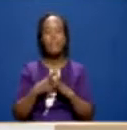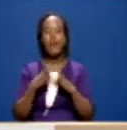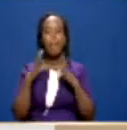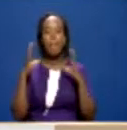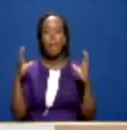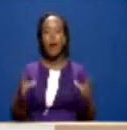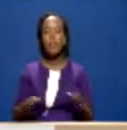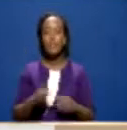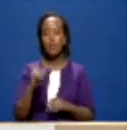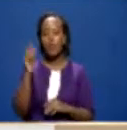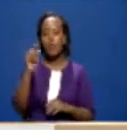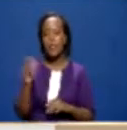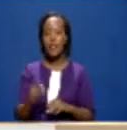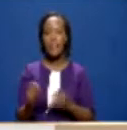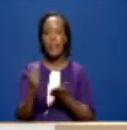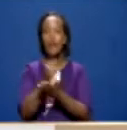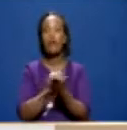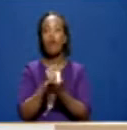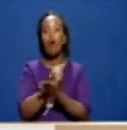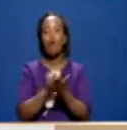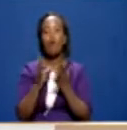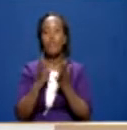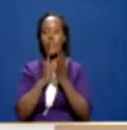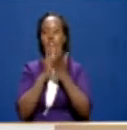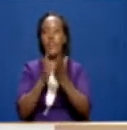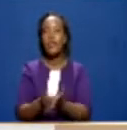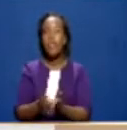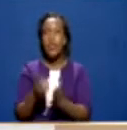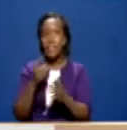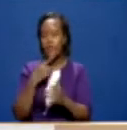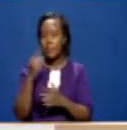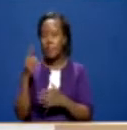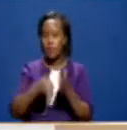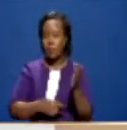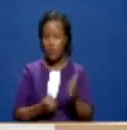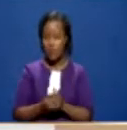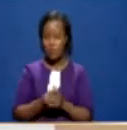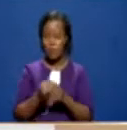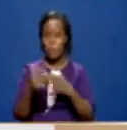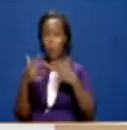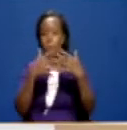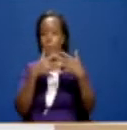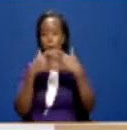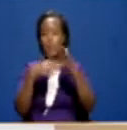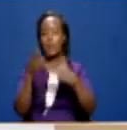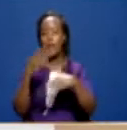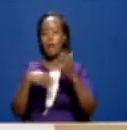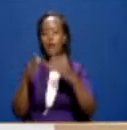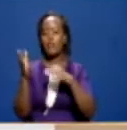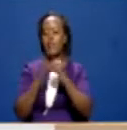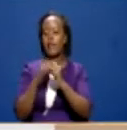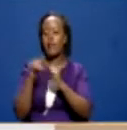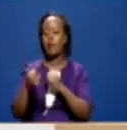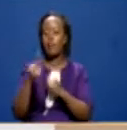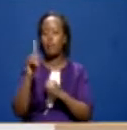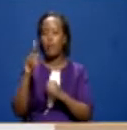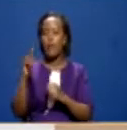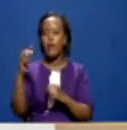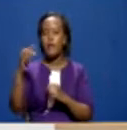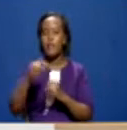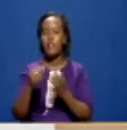Kenyan coffee. Data from the Coffee Directorate indicates that Americans bought 9.1 million kilos of coffee in the